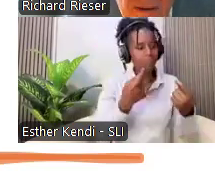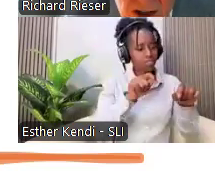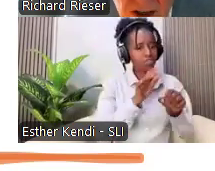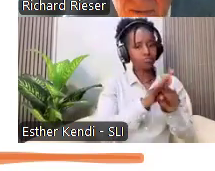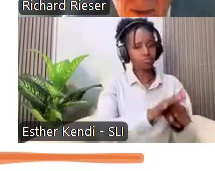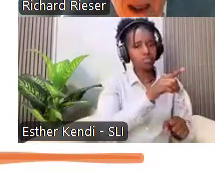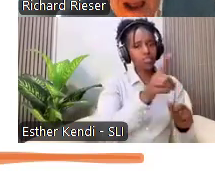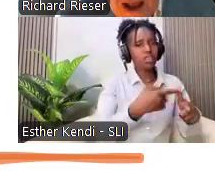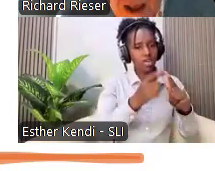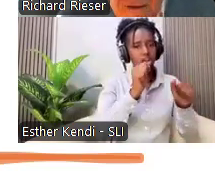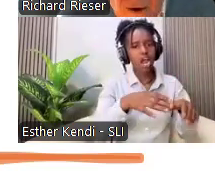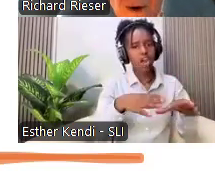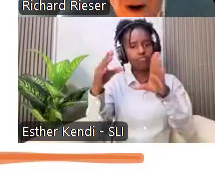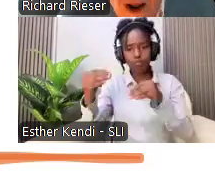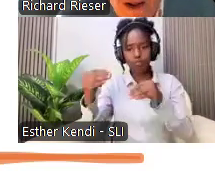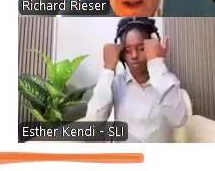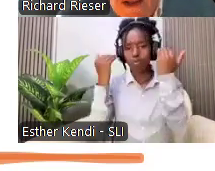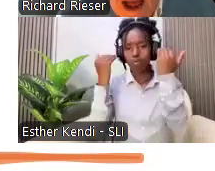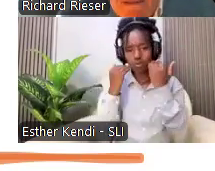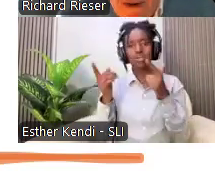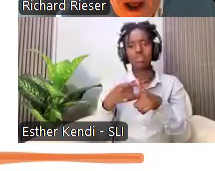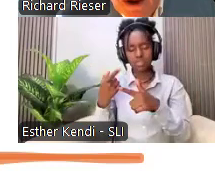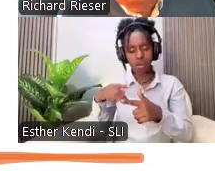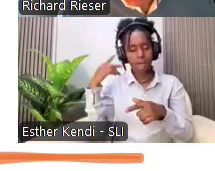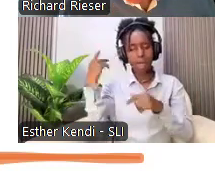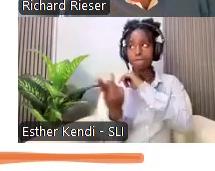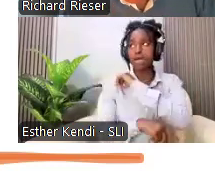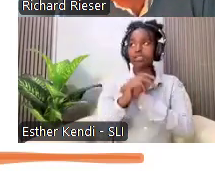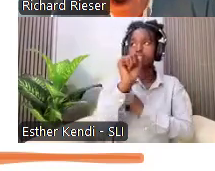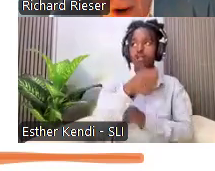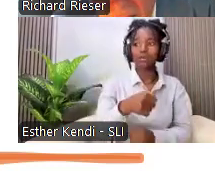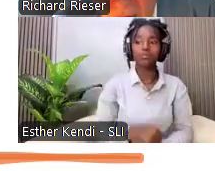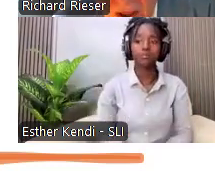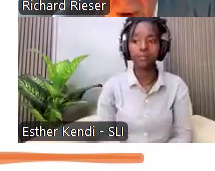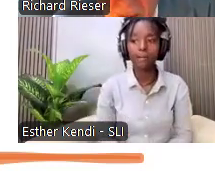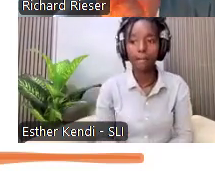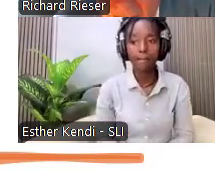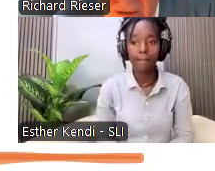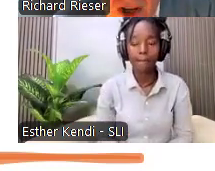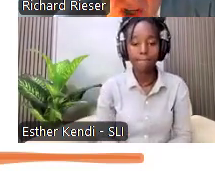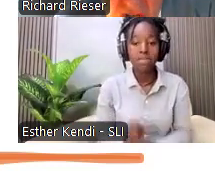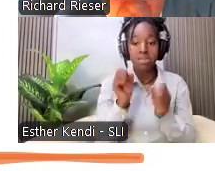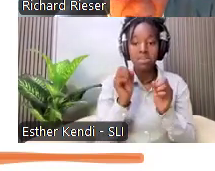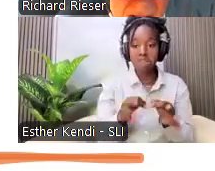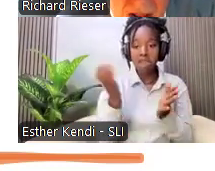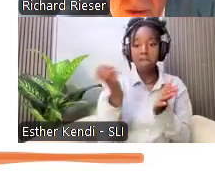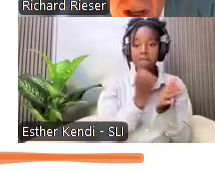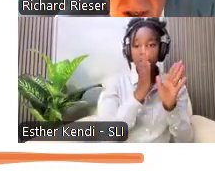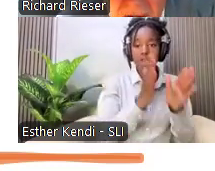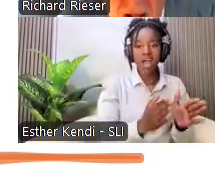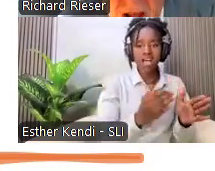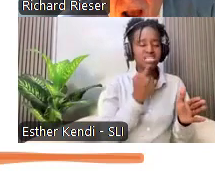the convention. And therefore, that employer who says, oh, no, we can't employ you, without even considering